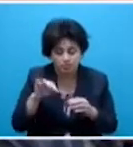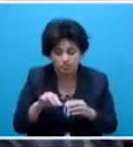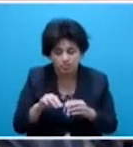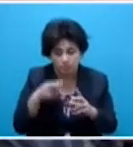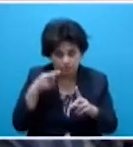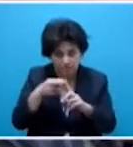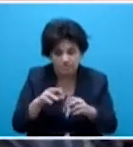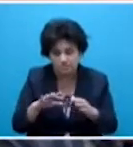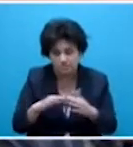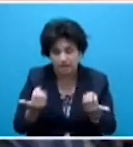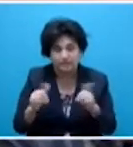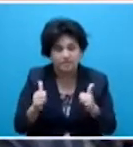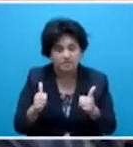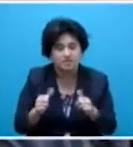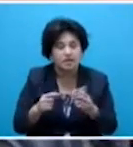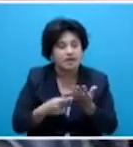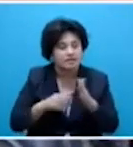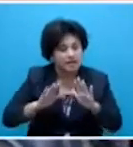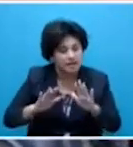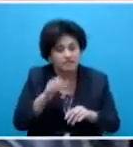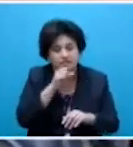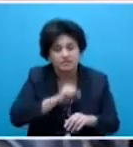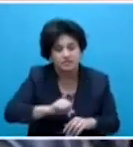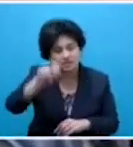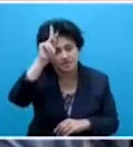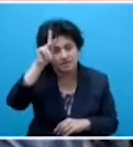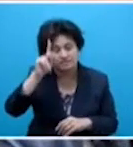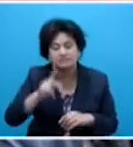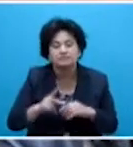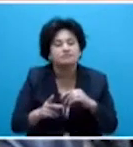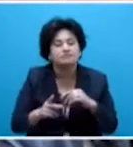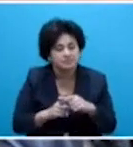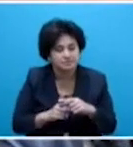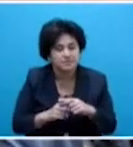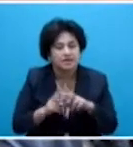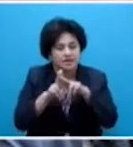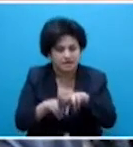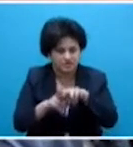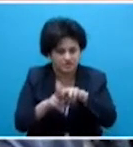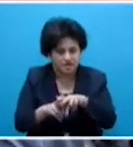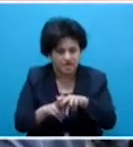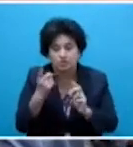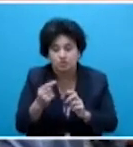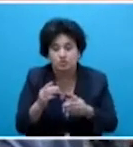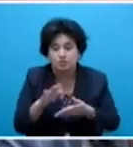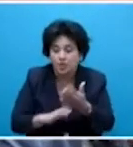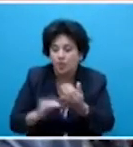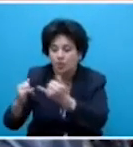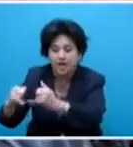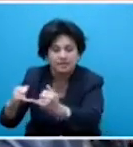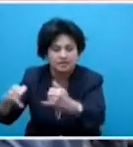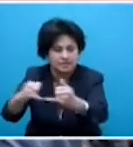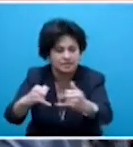and Kandavu subdivisions. Plans for future outreach programs are already set for the maritime areas, and people